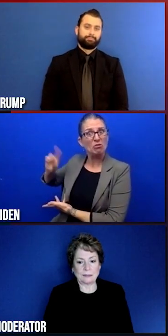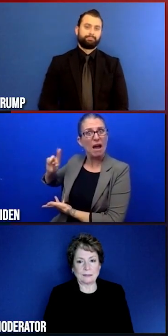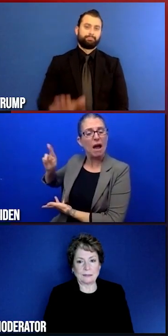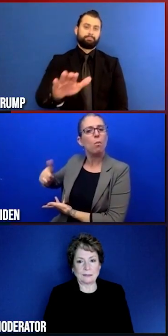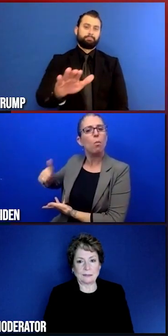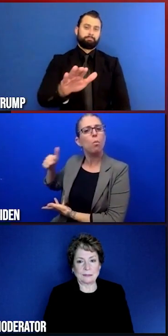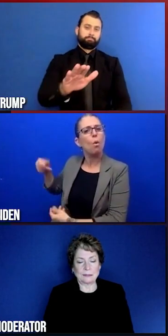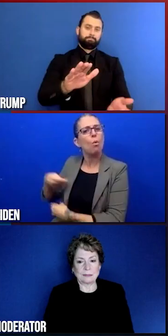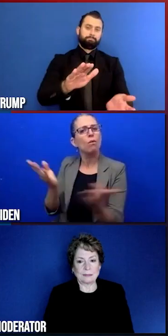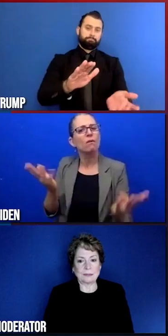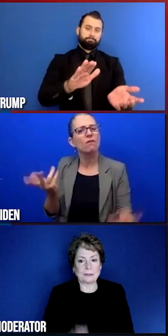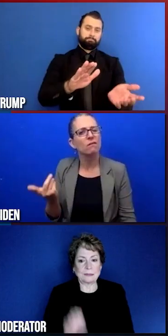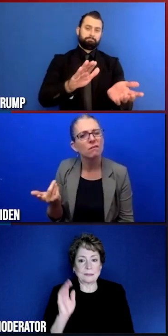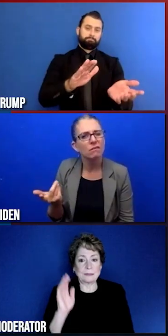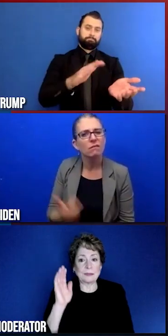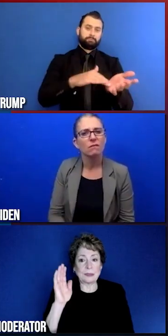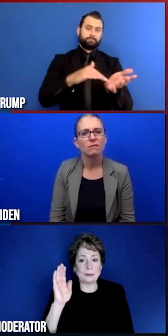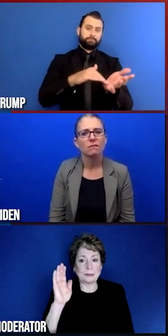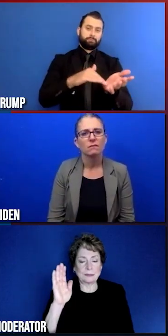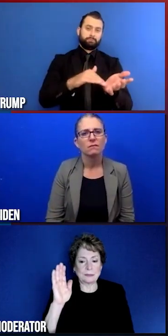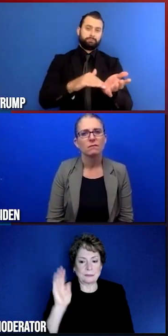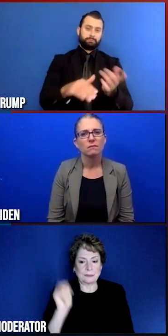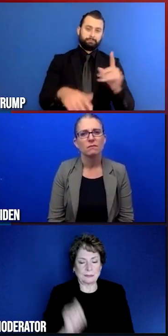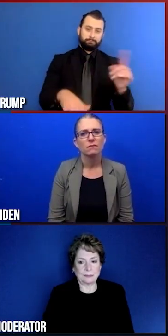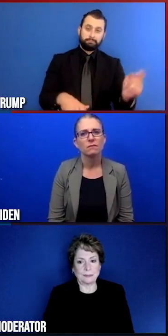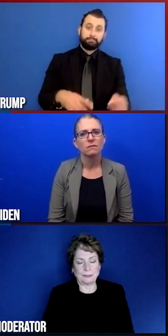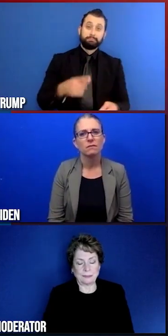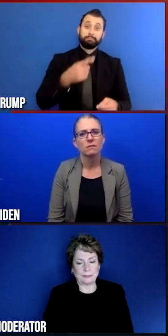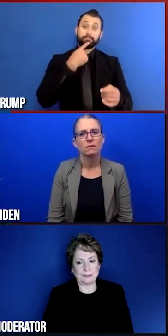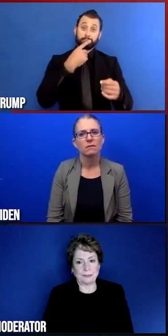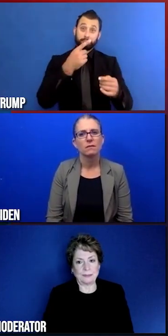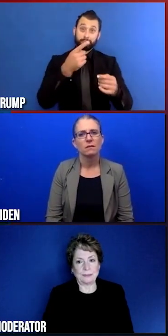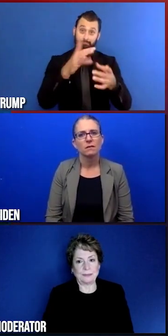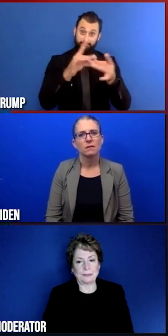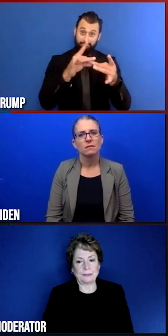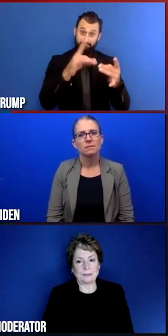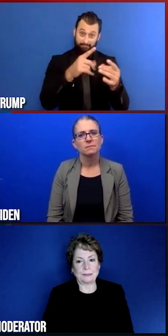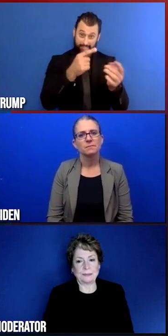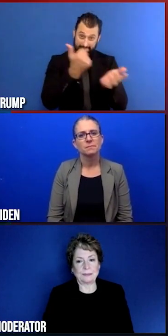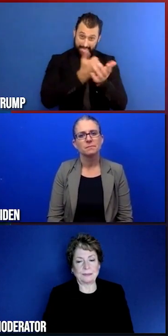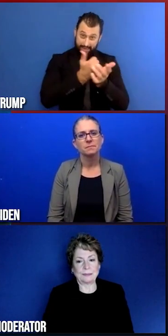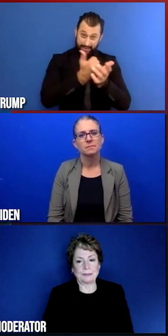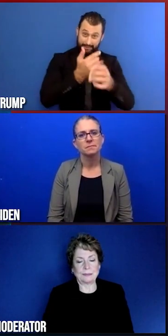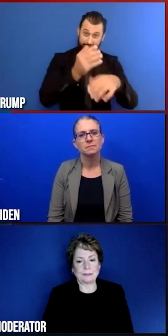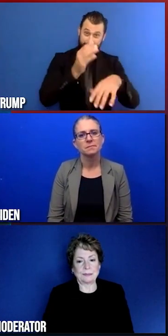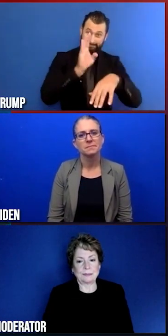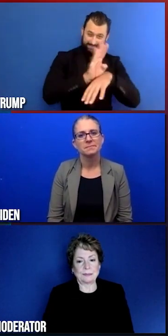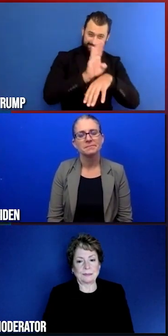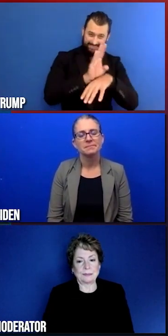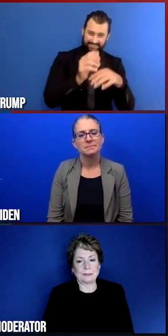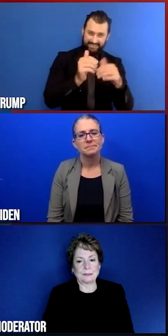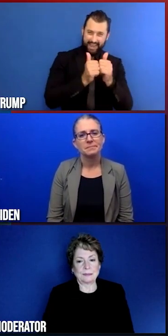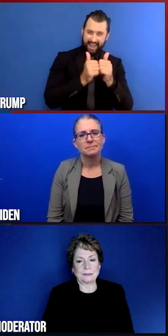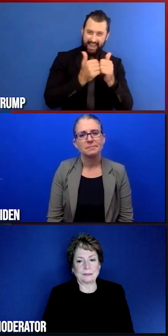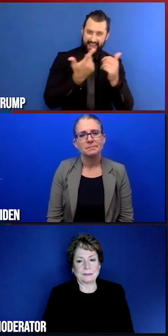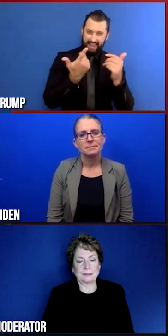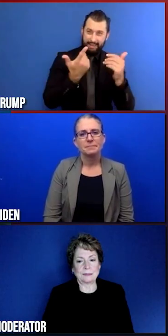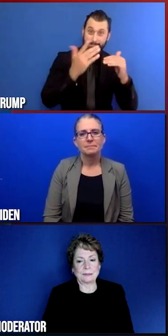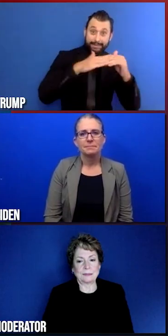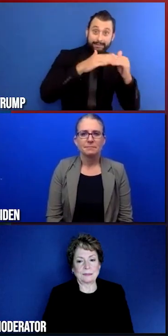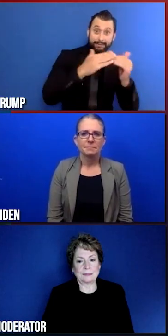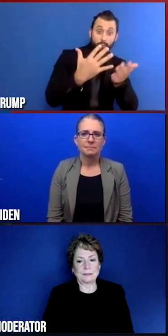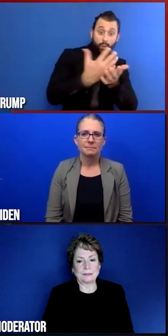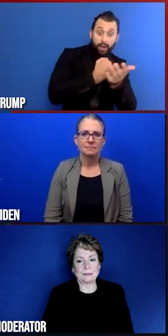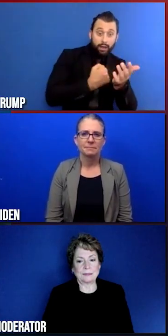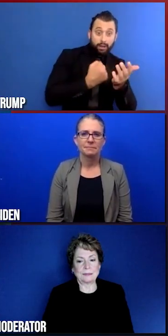reaction. help our small businesses by raising the minimum wage. That's not helping. I think it should be a state option. Alabama is different than